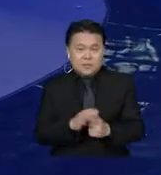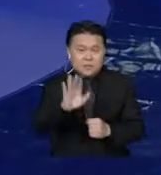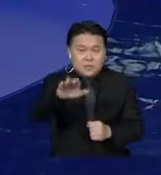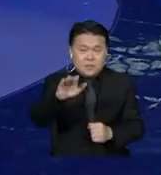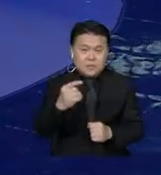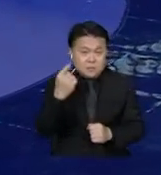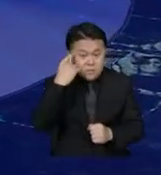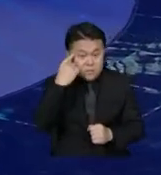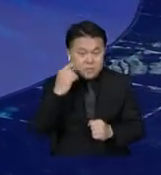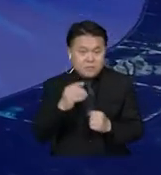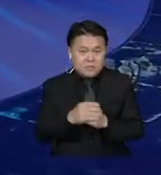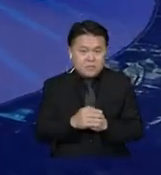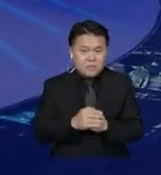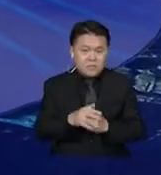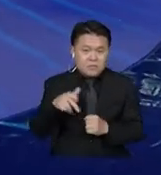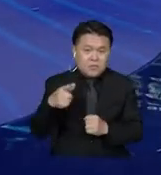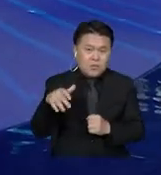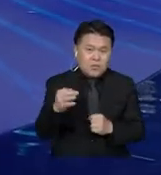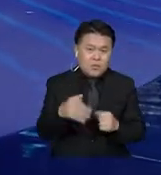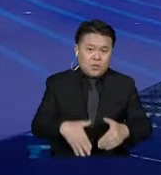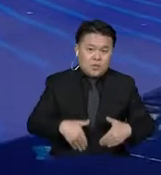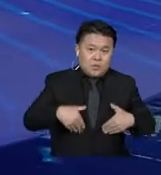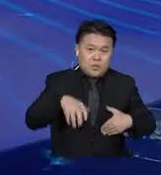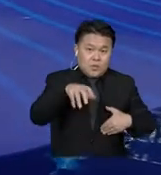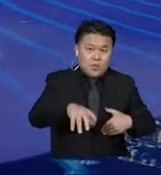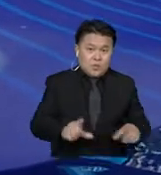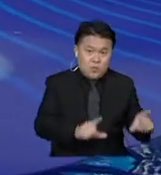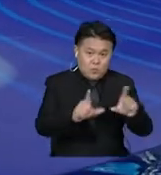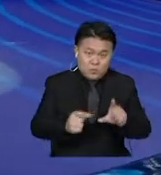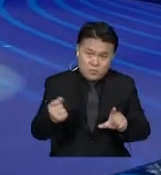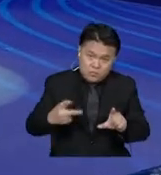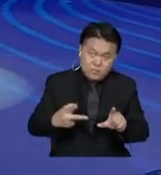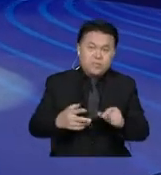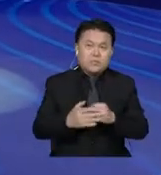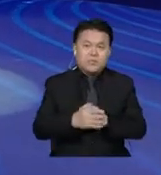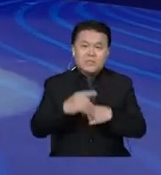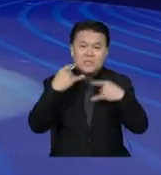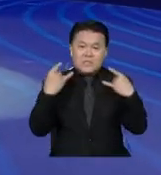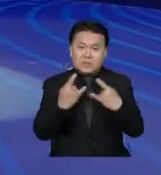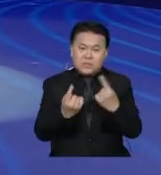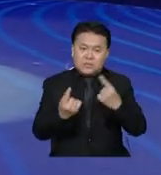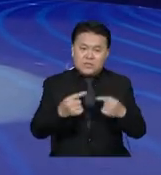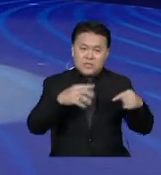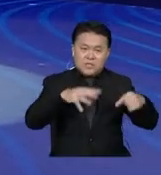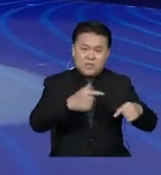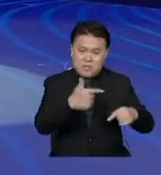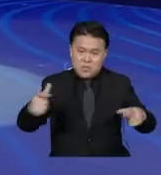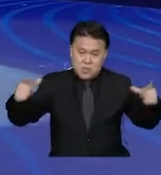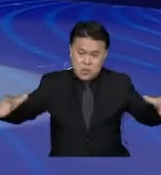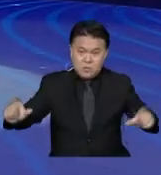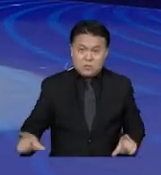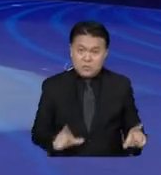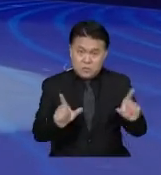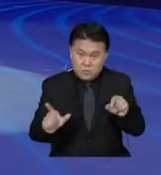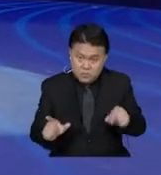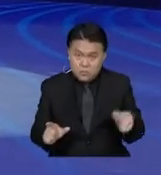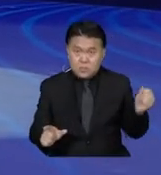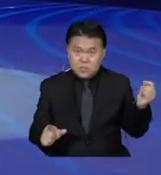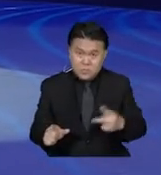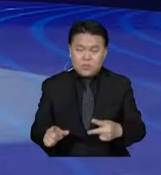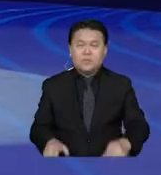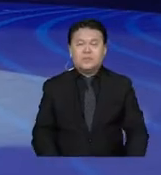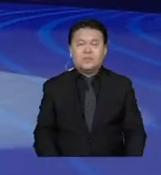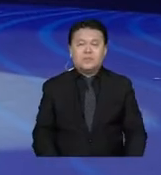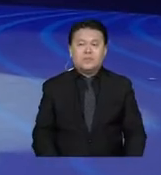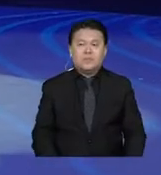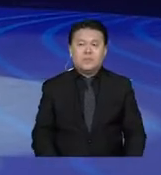south of the Congo River that is three times the size of France. And there's still a large